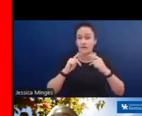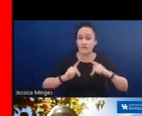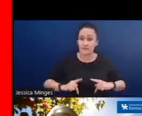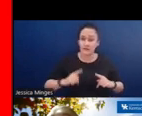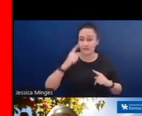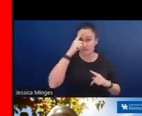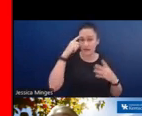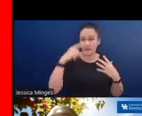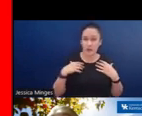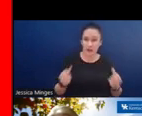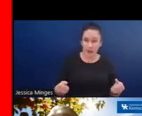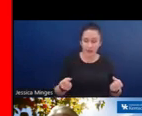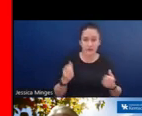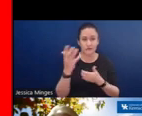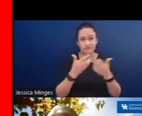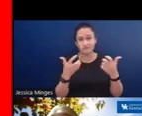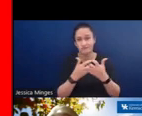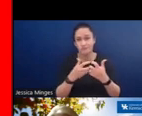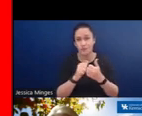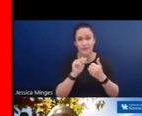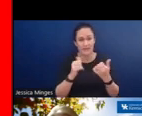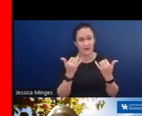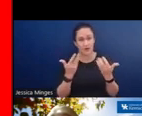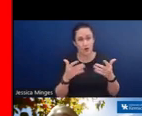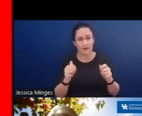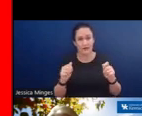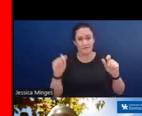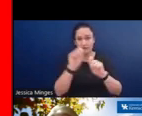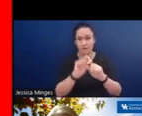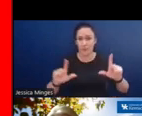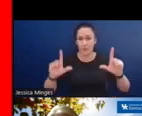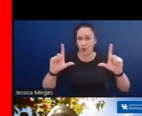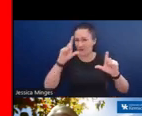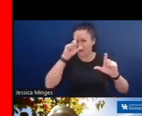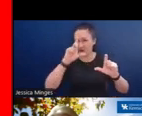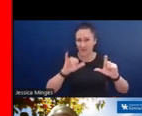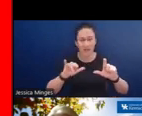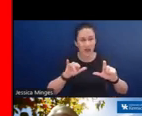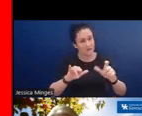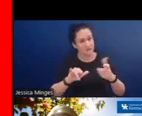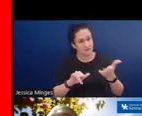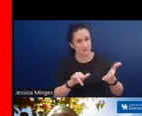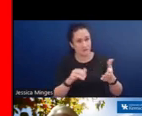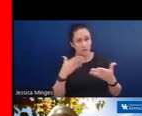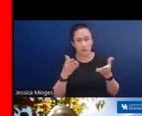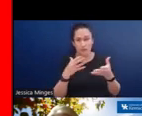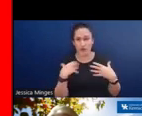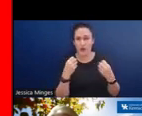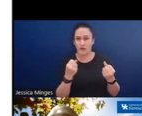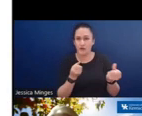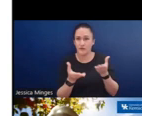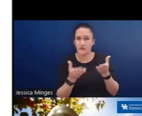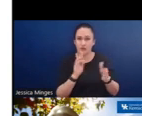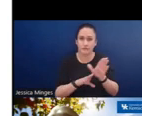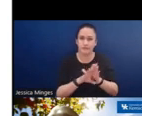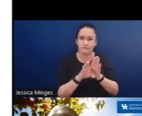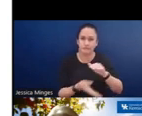it fits within the existing framework of recovery support services to build recovery capital.